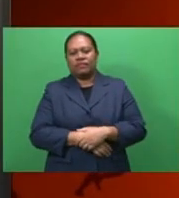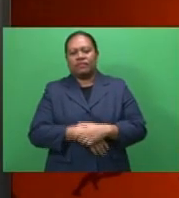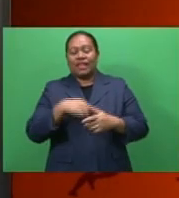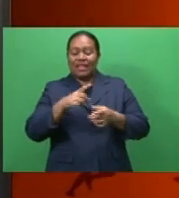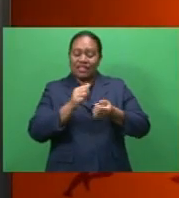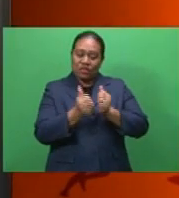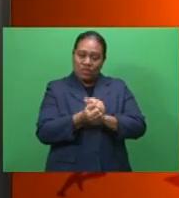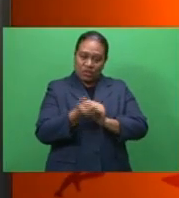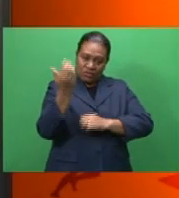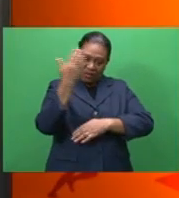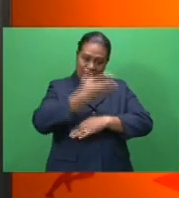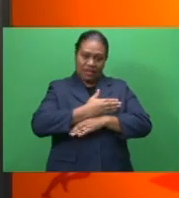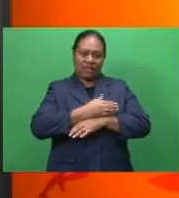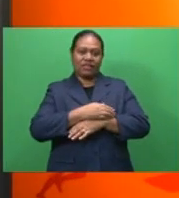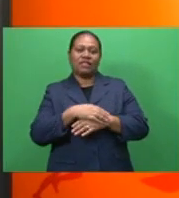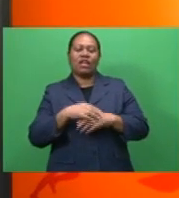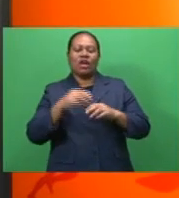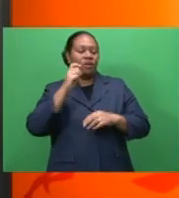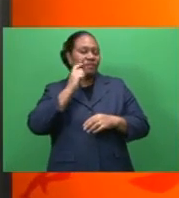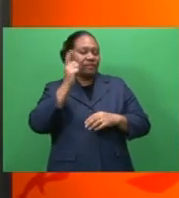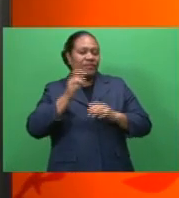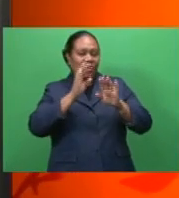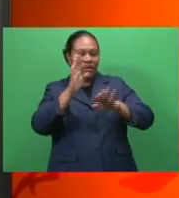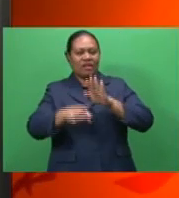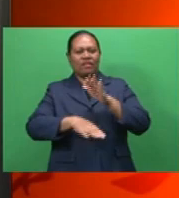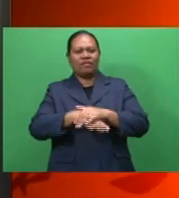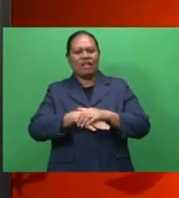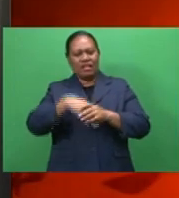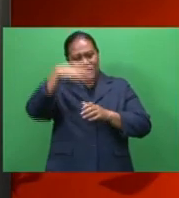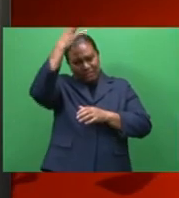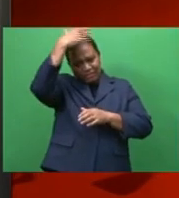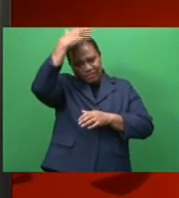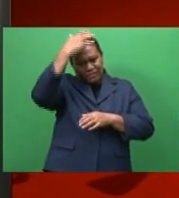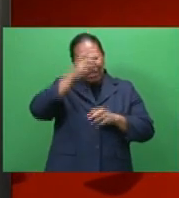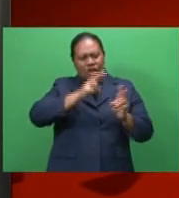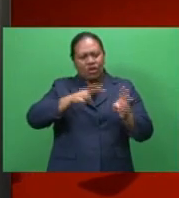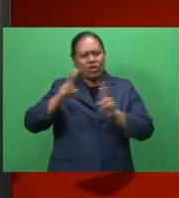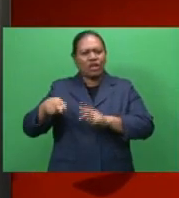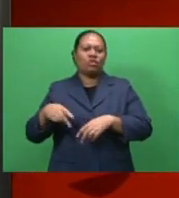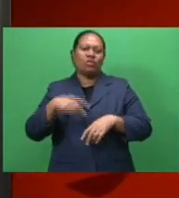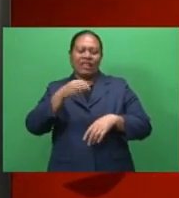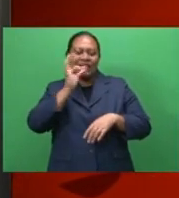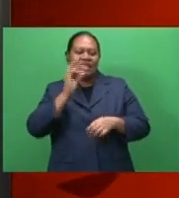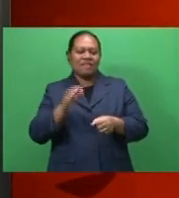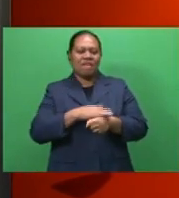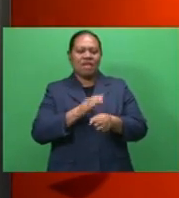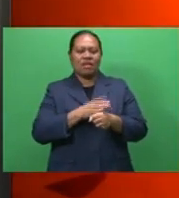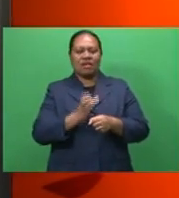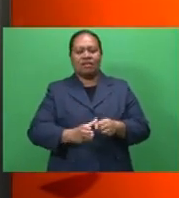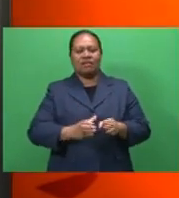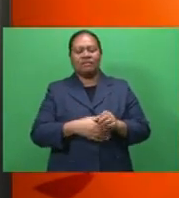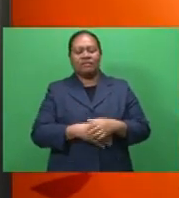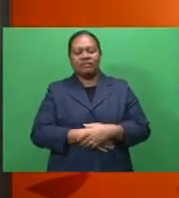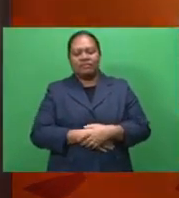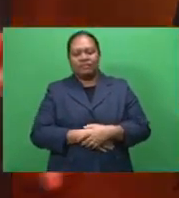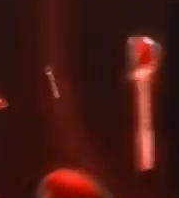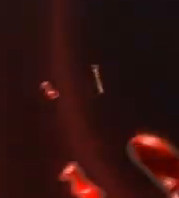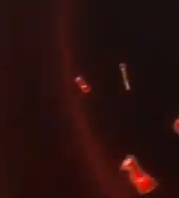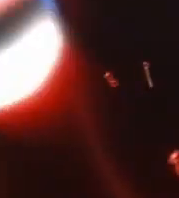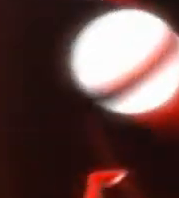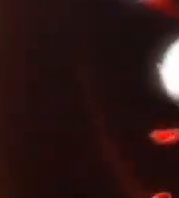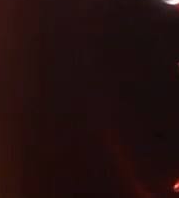it from sports tonight. Coming up in Weird and Wonderful, a Donald Trump-looking tea infuser. This and more after the break.